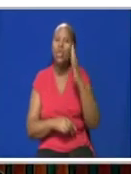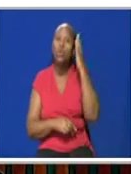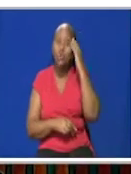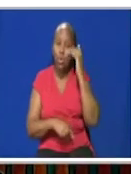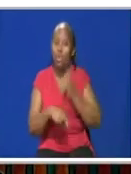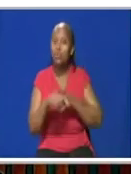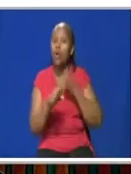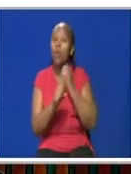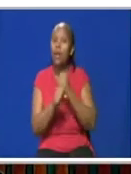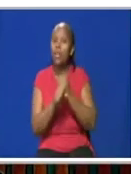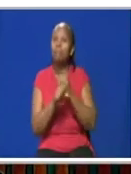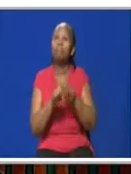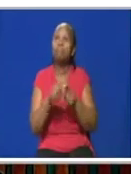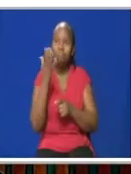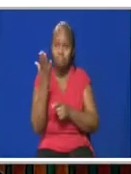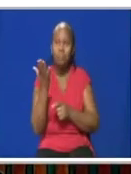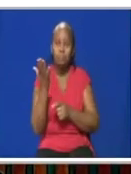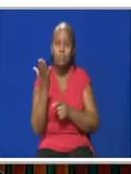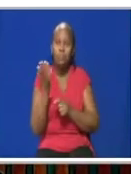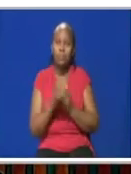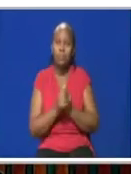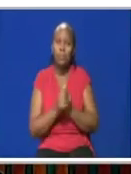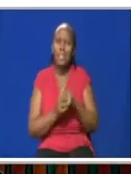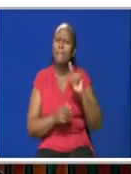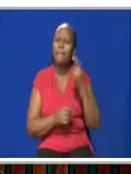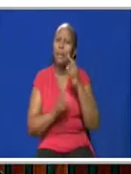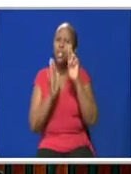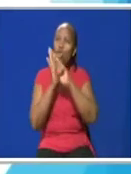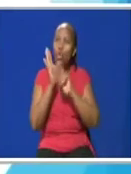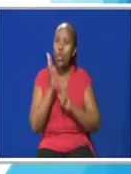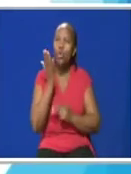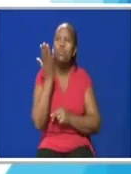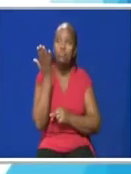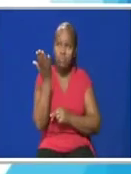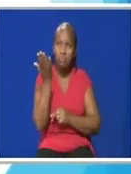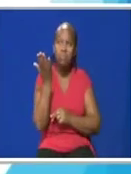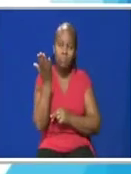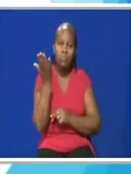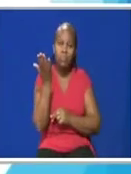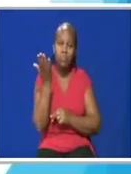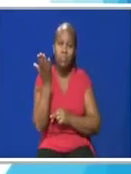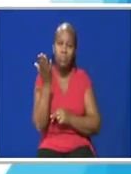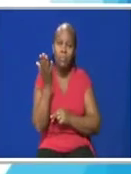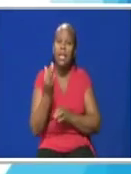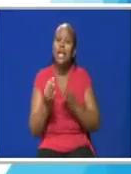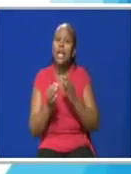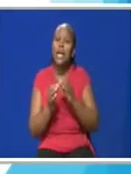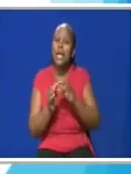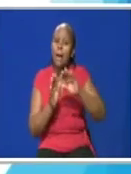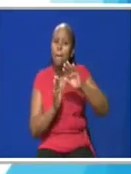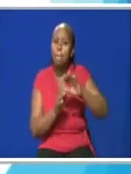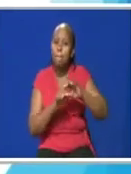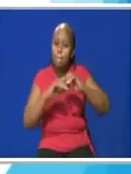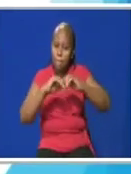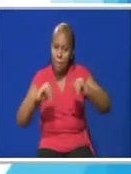we are working out algebra. The first one or the first rule is put the